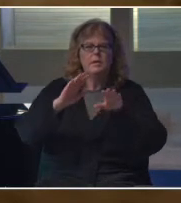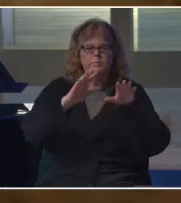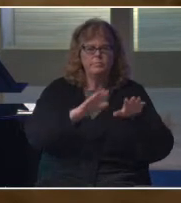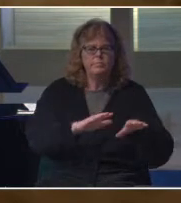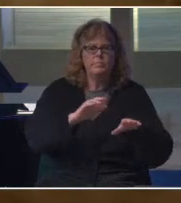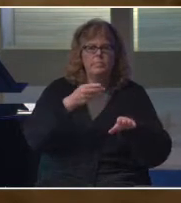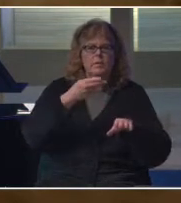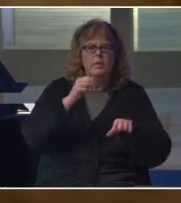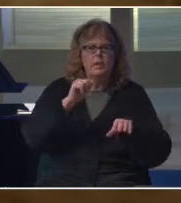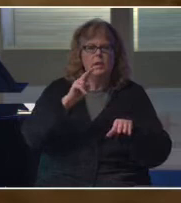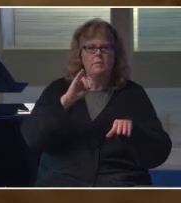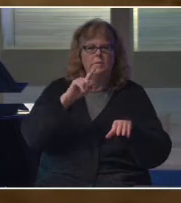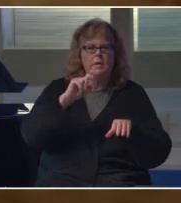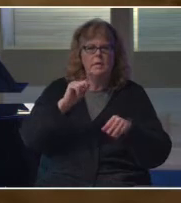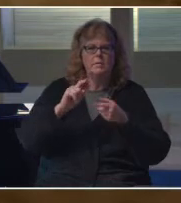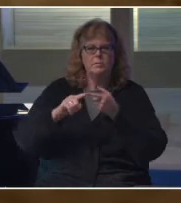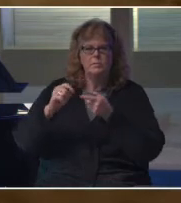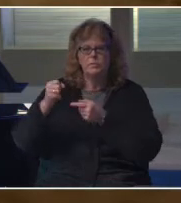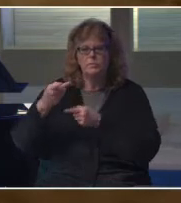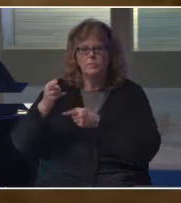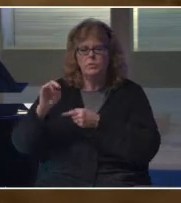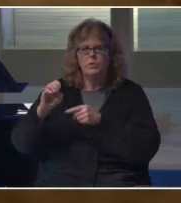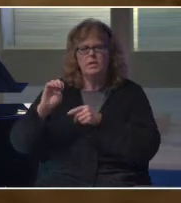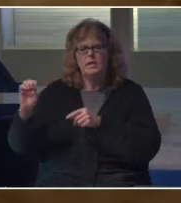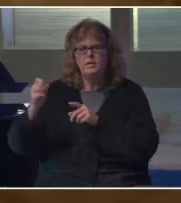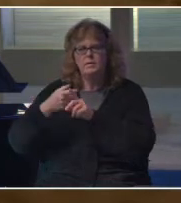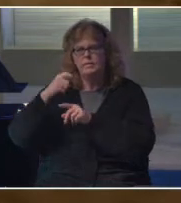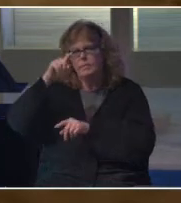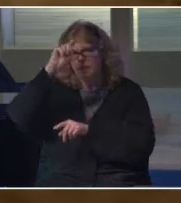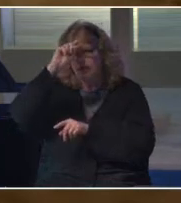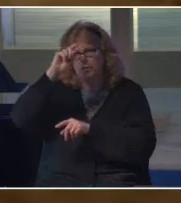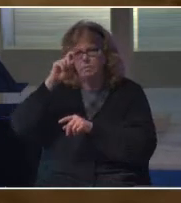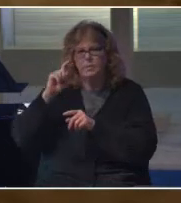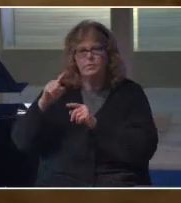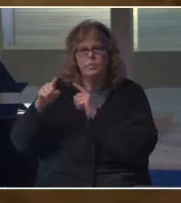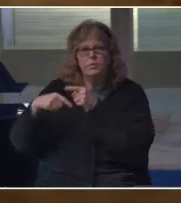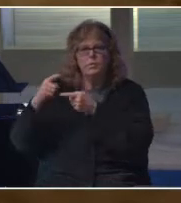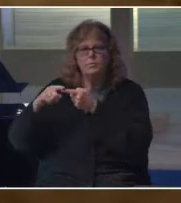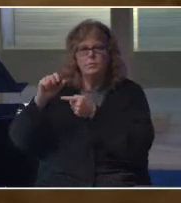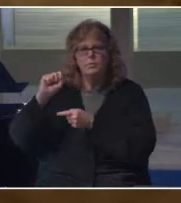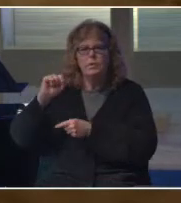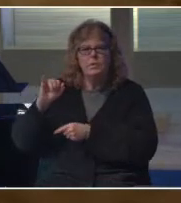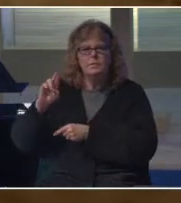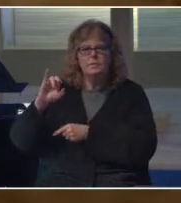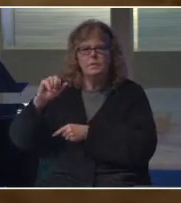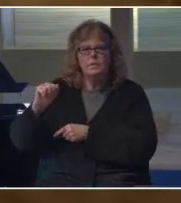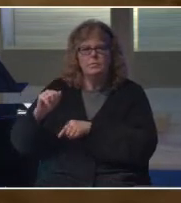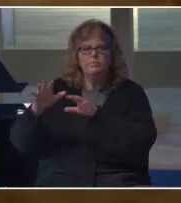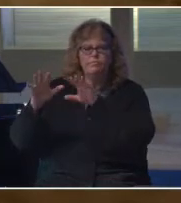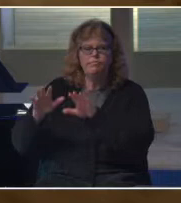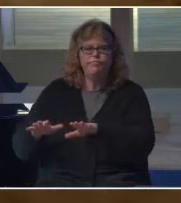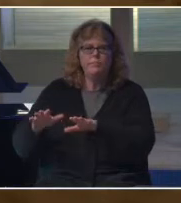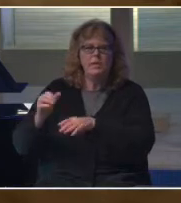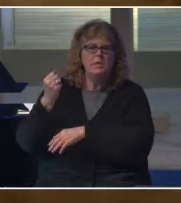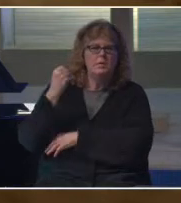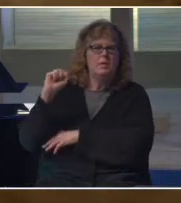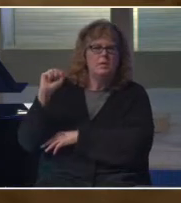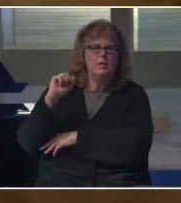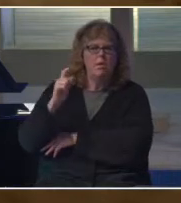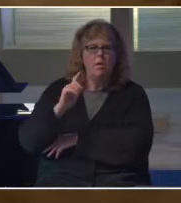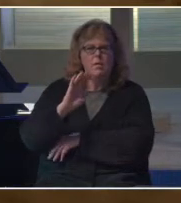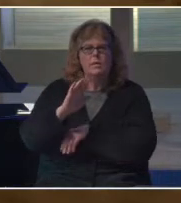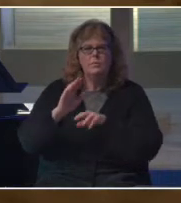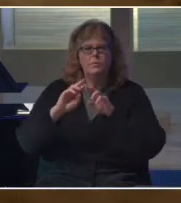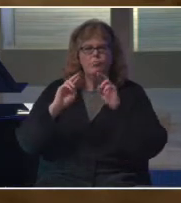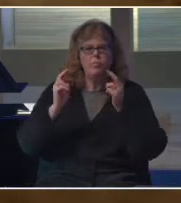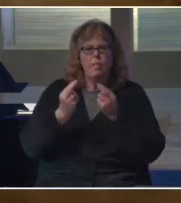to Shur, which is in the east of Egypt, as one goes towards Assyria. He settled in defiance of all his